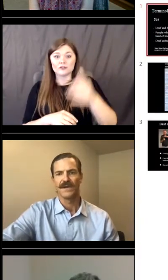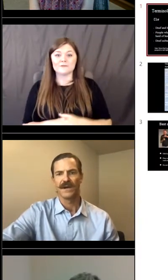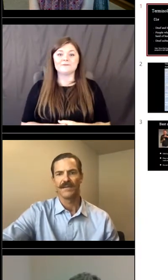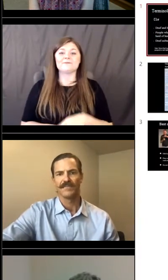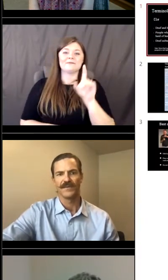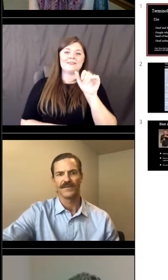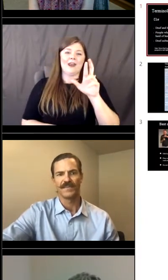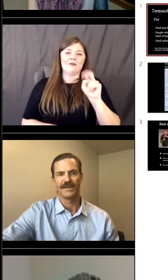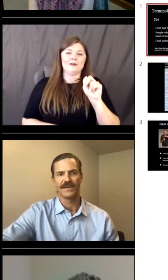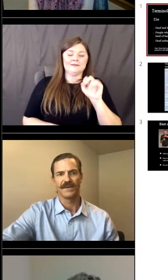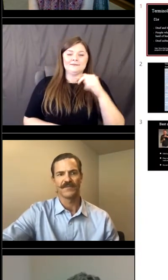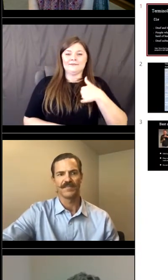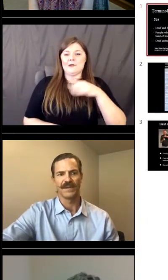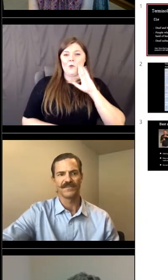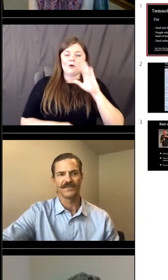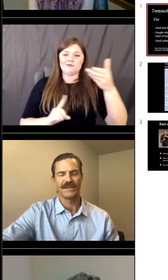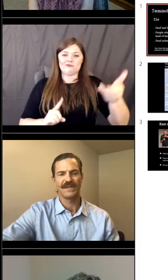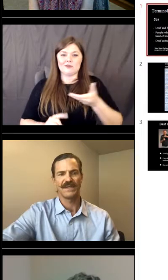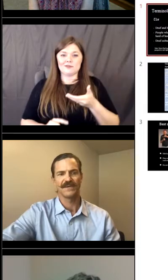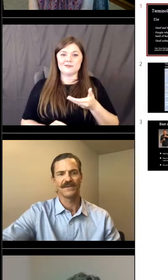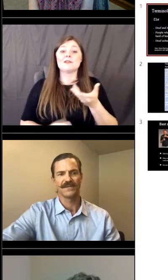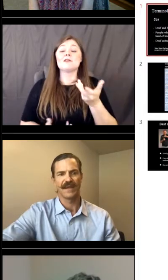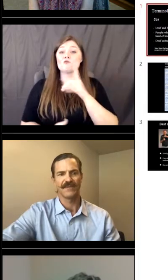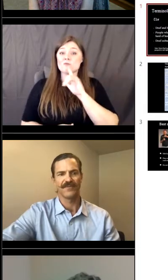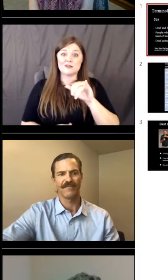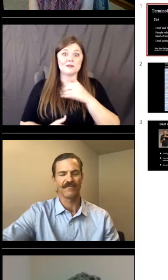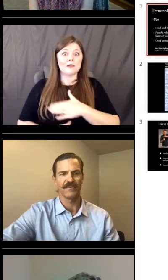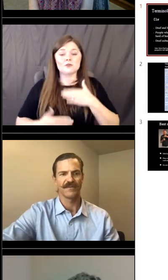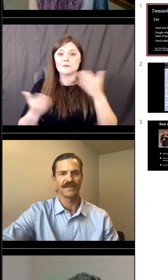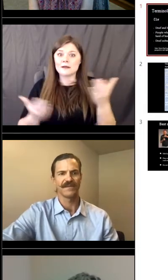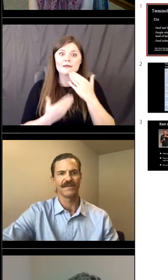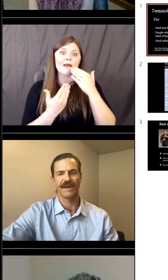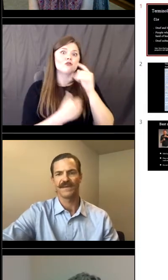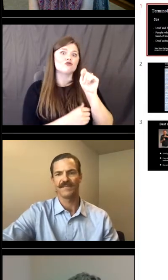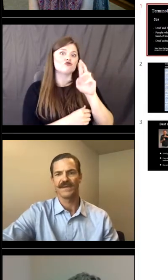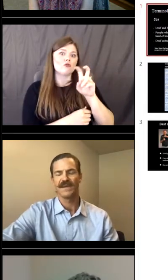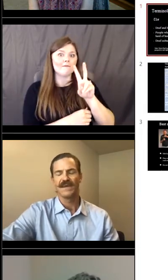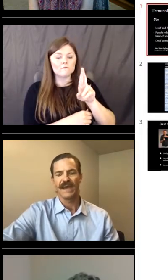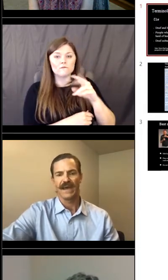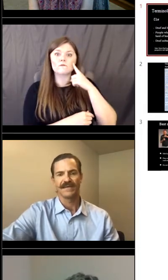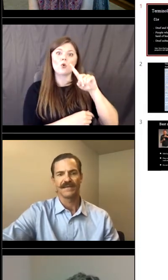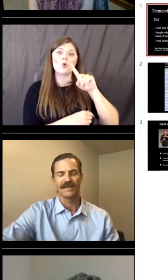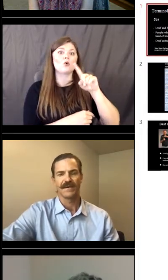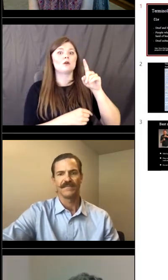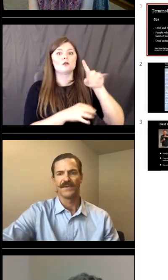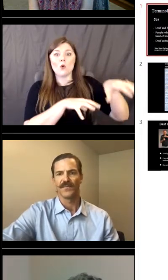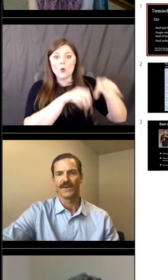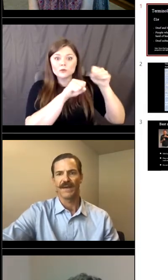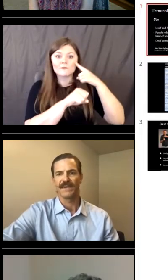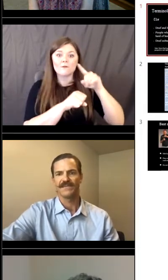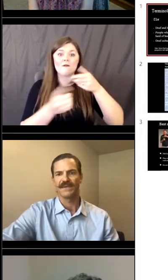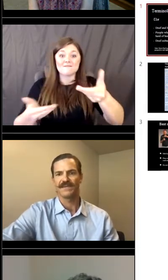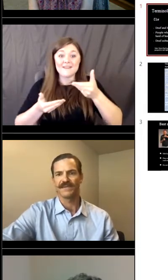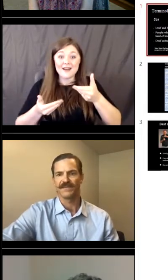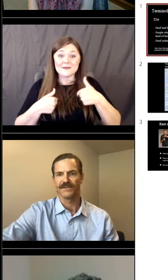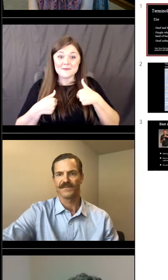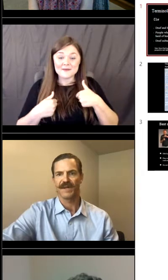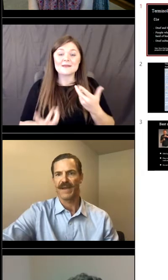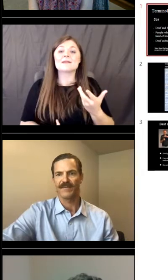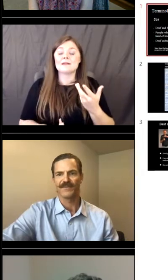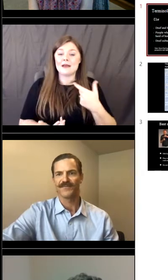introduction. It's been a real pleasure to be here. Thank you, Trevor, for hosting this and inviting me. And, when I met Jason